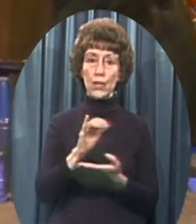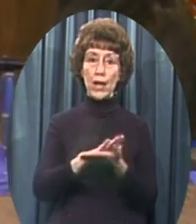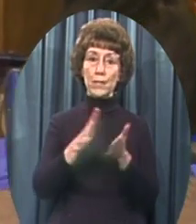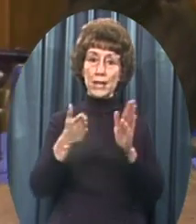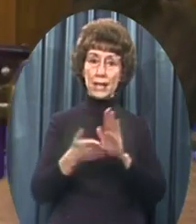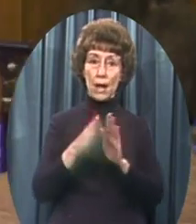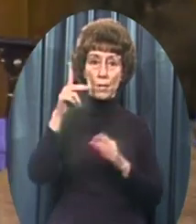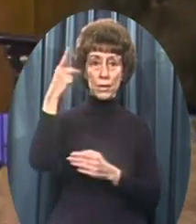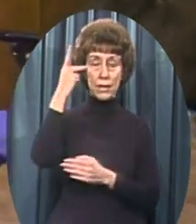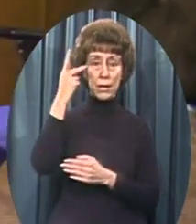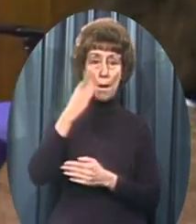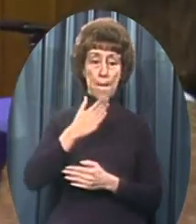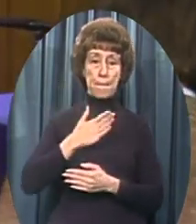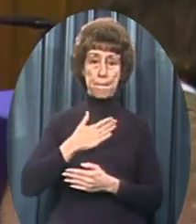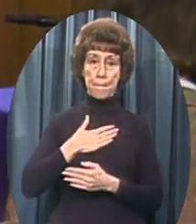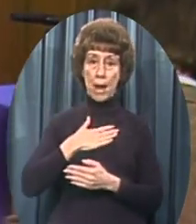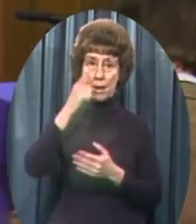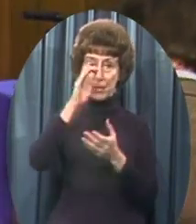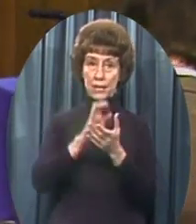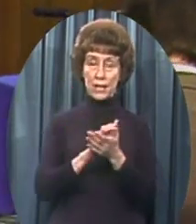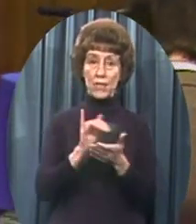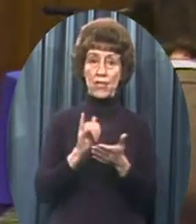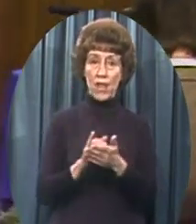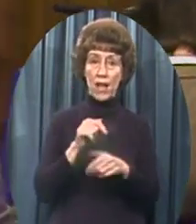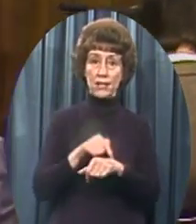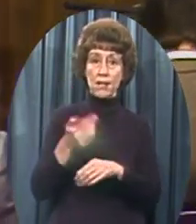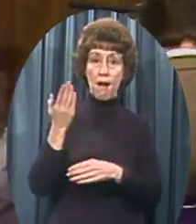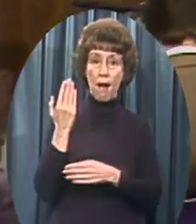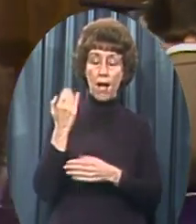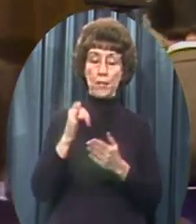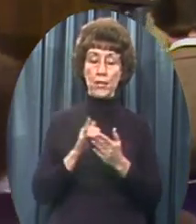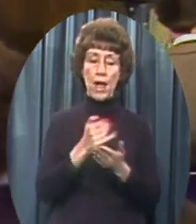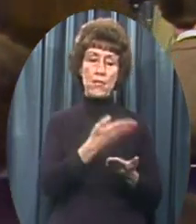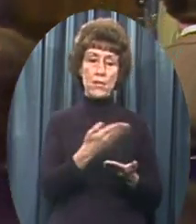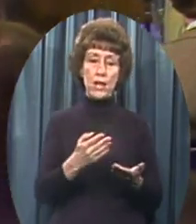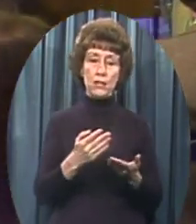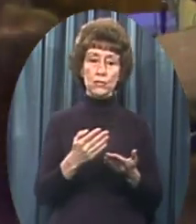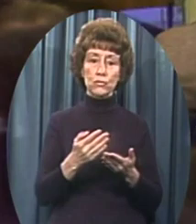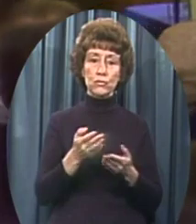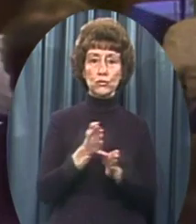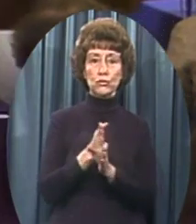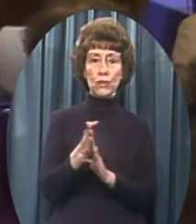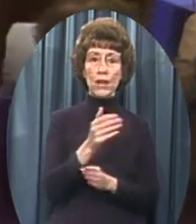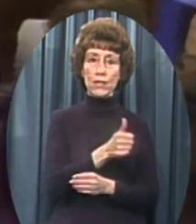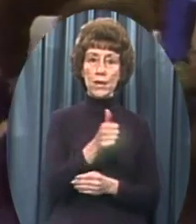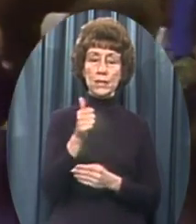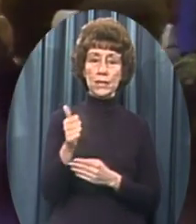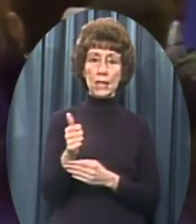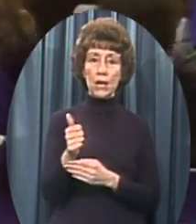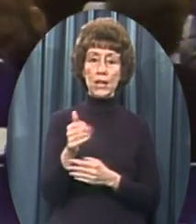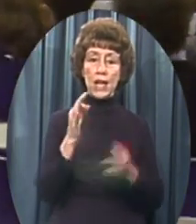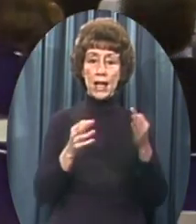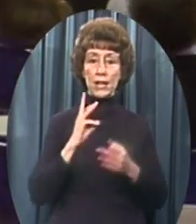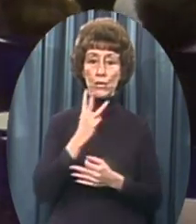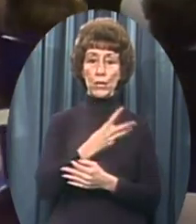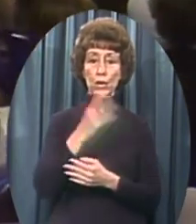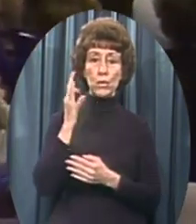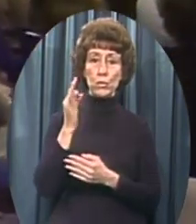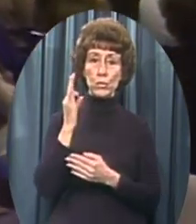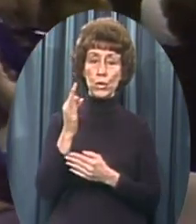that things would straighten out themselves, and just by osmosis, if we would pray and preach, the country would correct its own